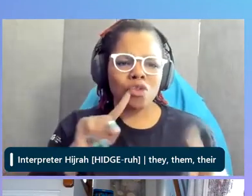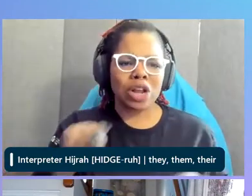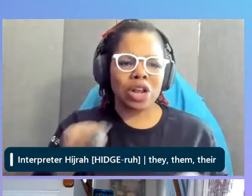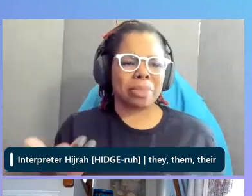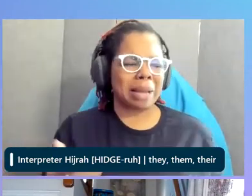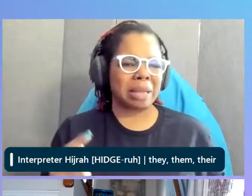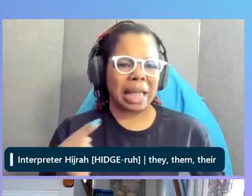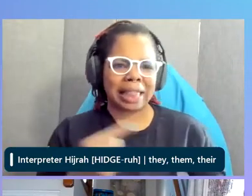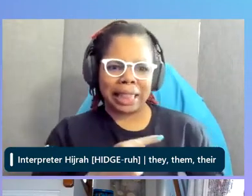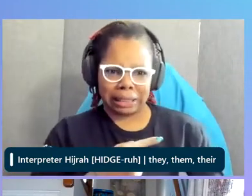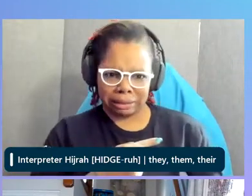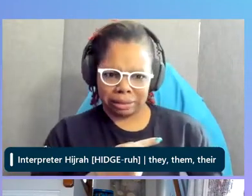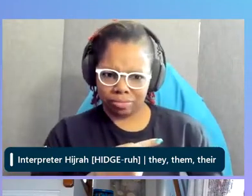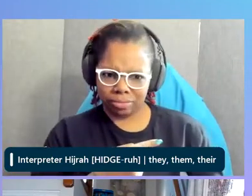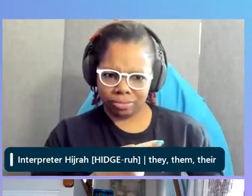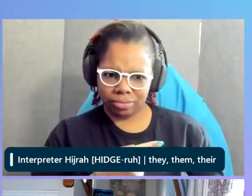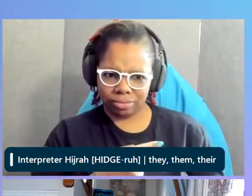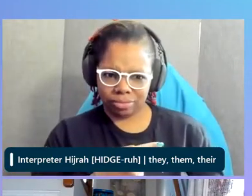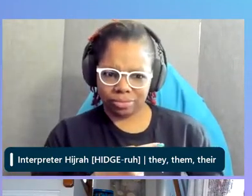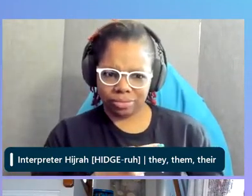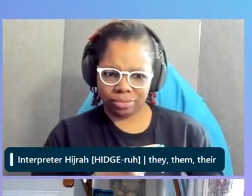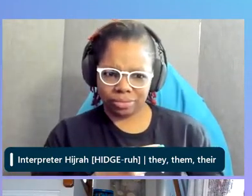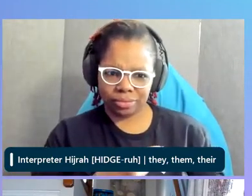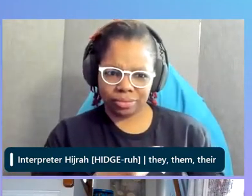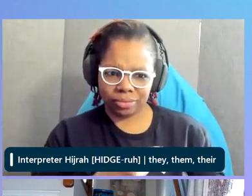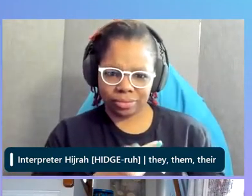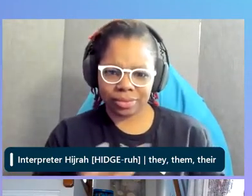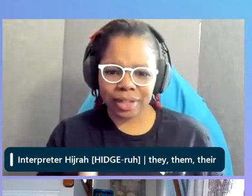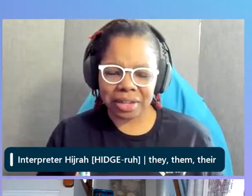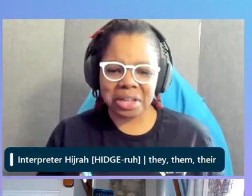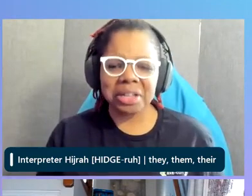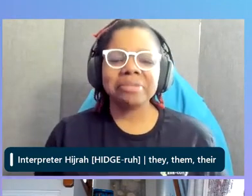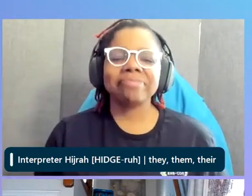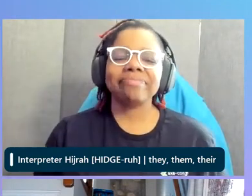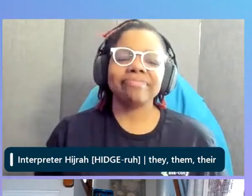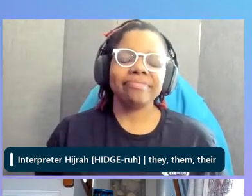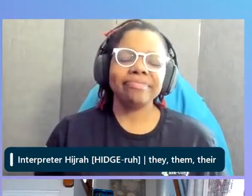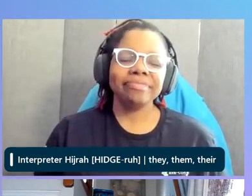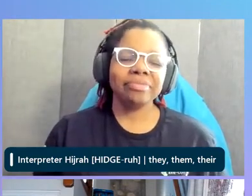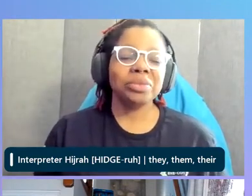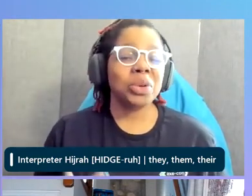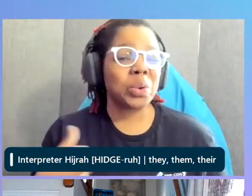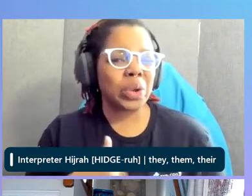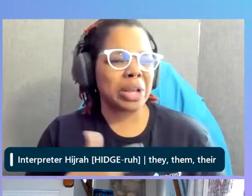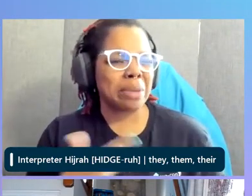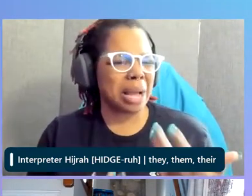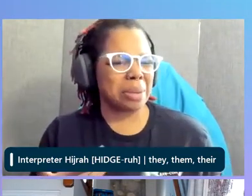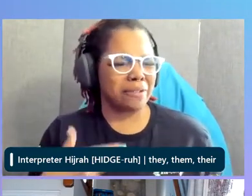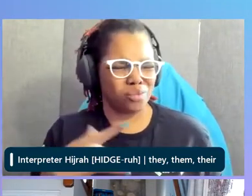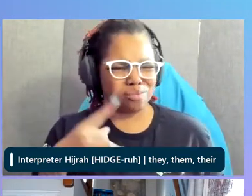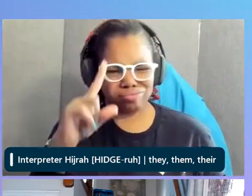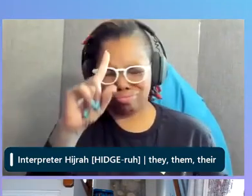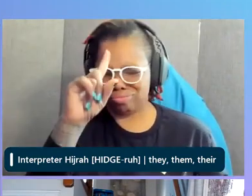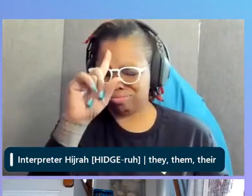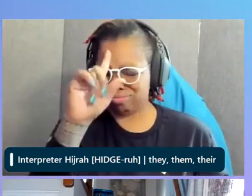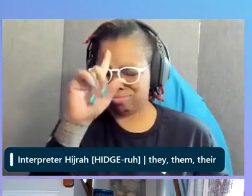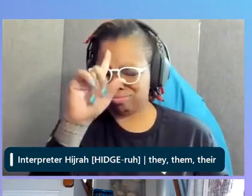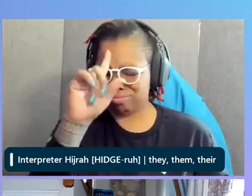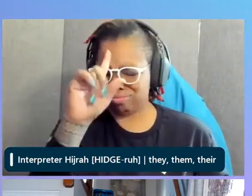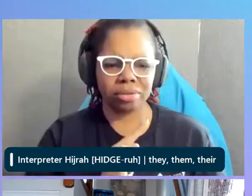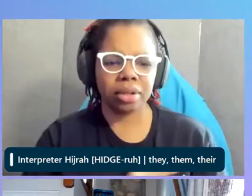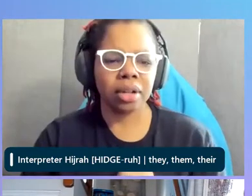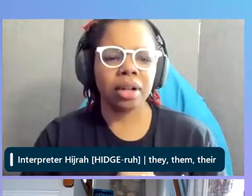something like this, right? Um, and so we might be a little baffled, as you see in this GIF here.